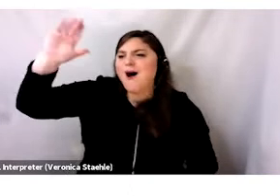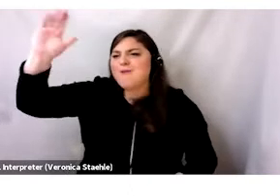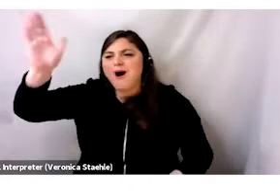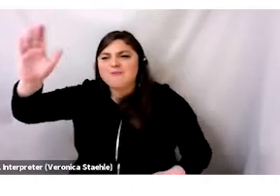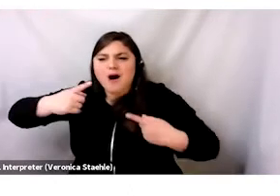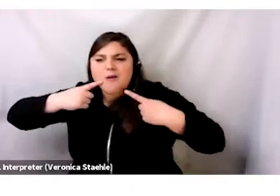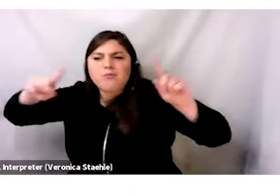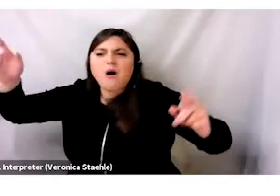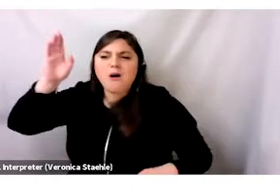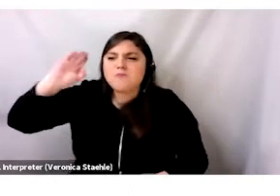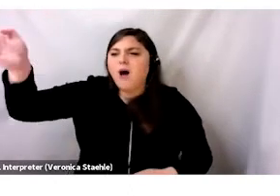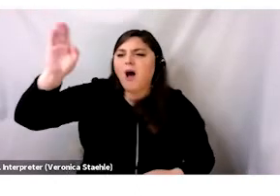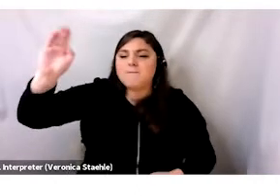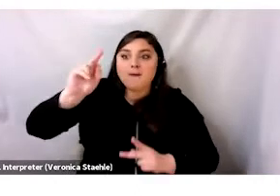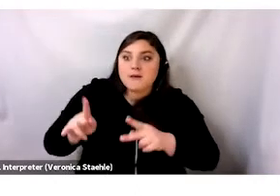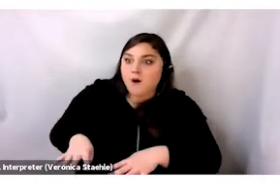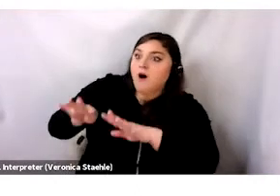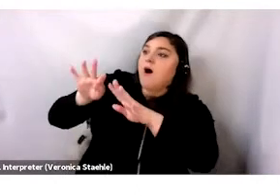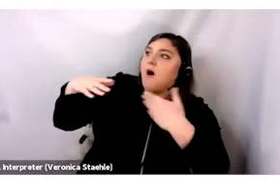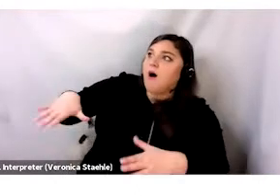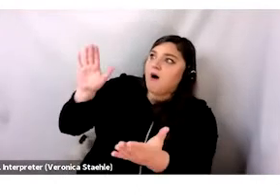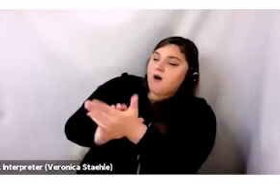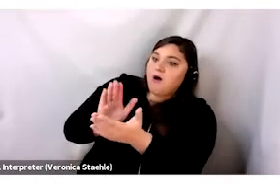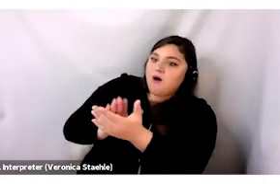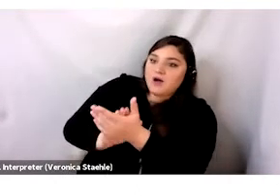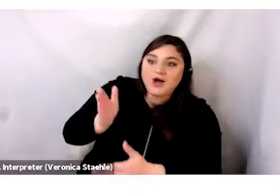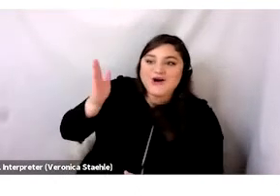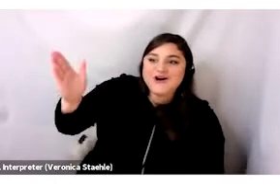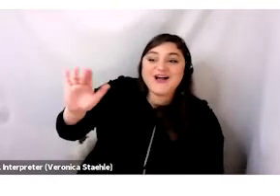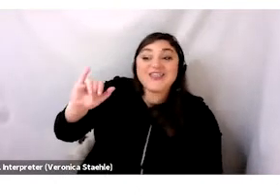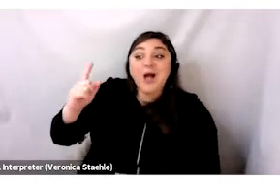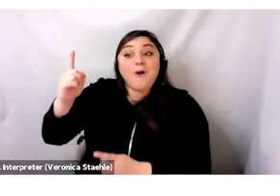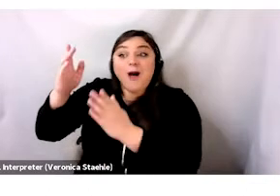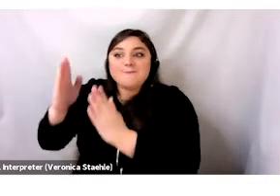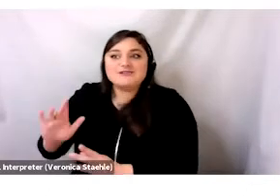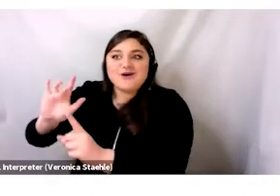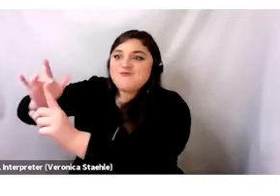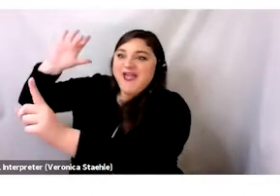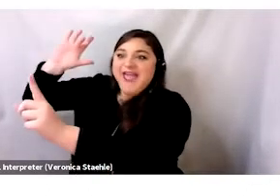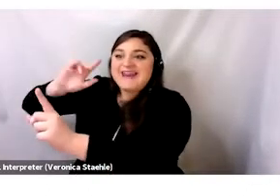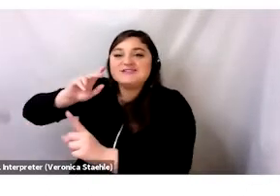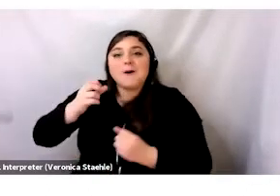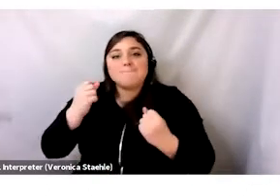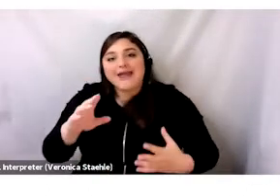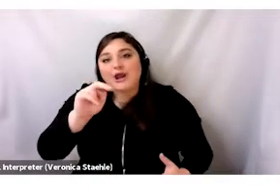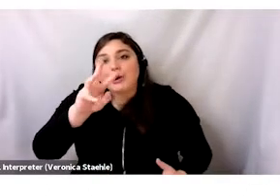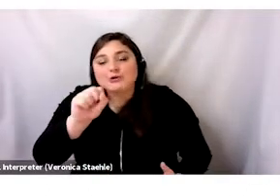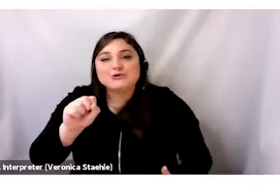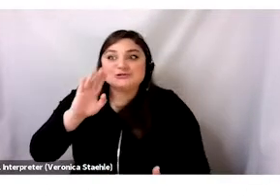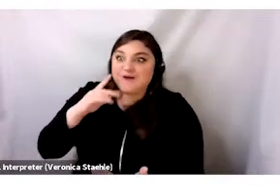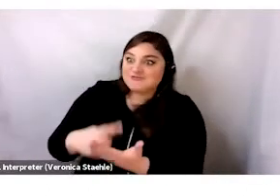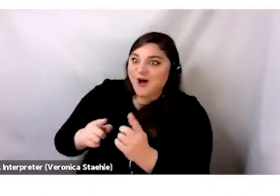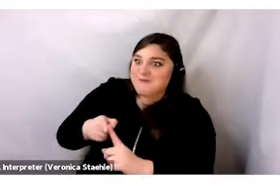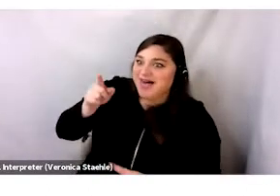media, and they are sort of the star of the show, right? So seeds of jealousy